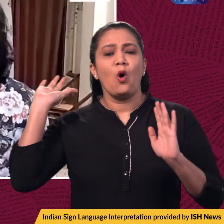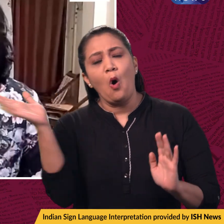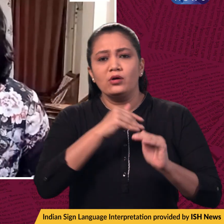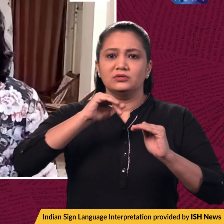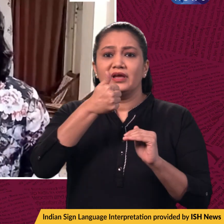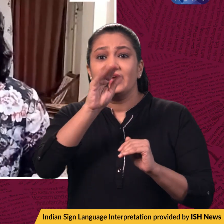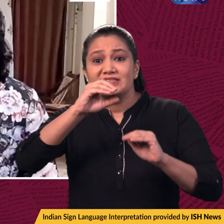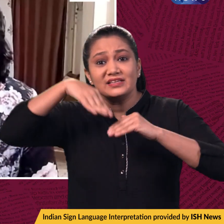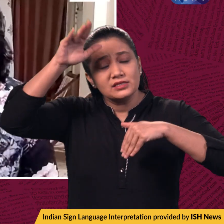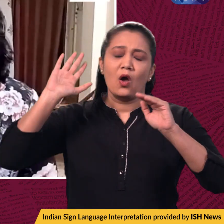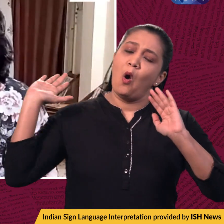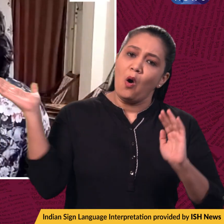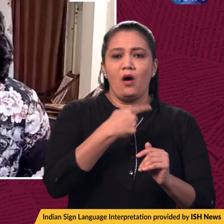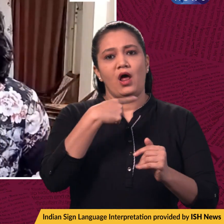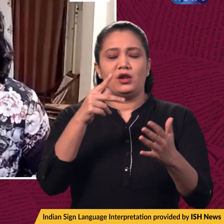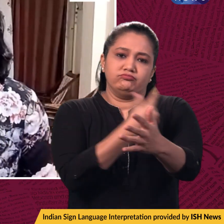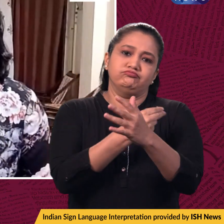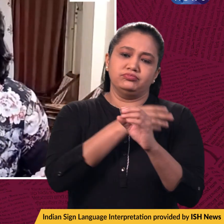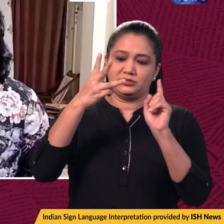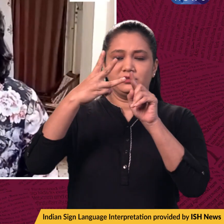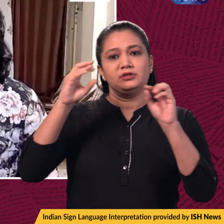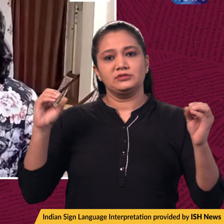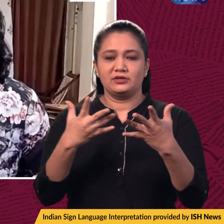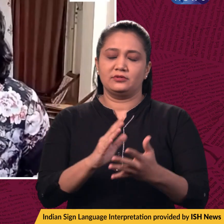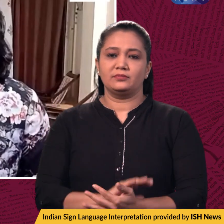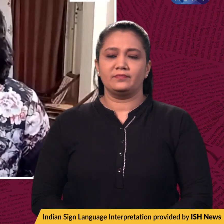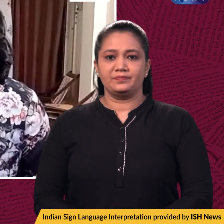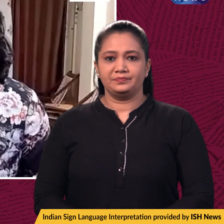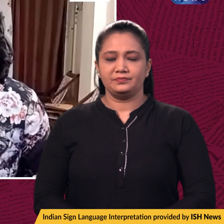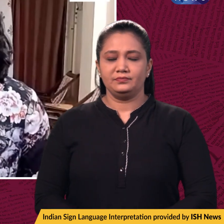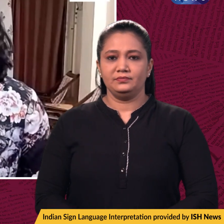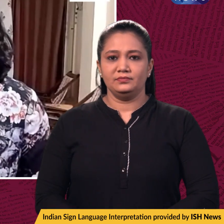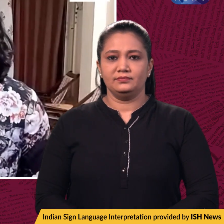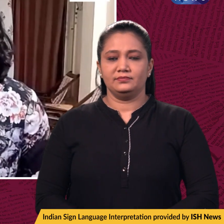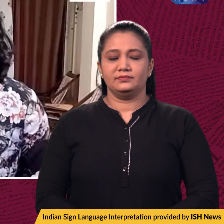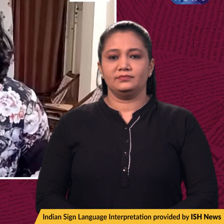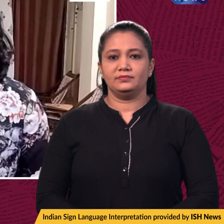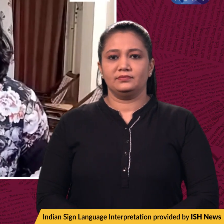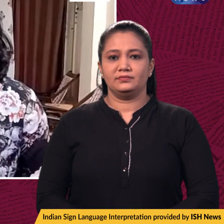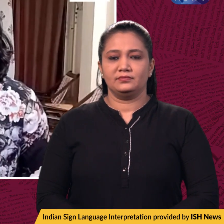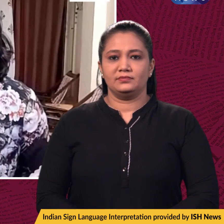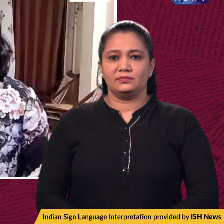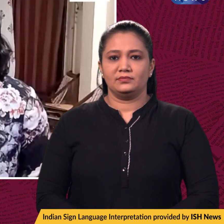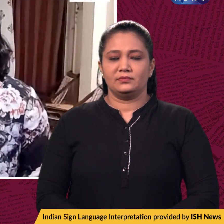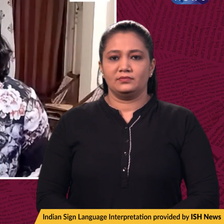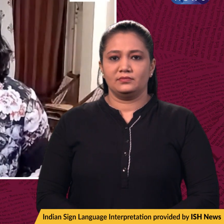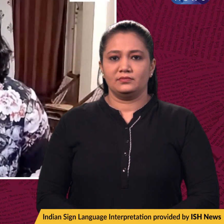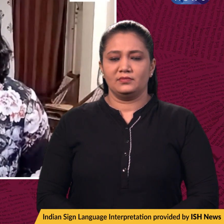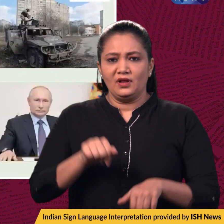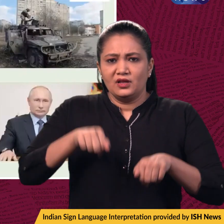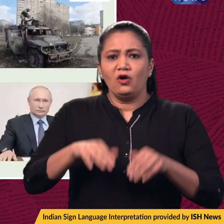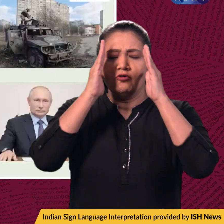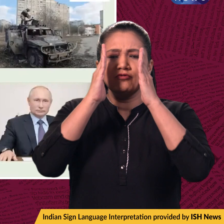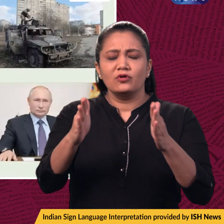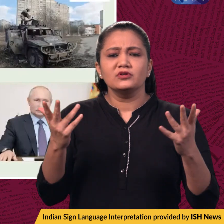all adults above the age of 60 can now get a booster dose. Our